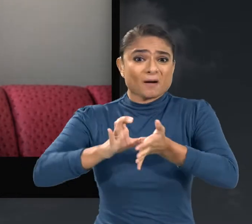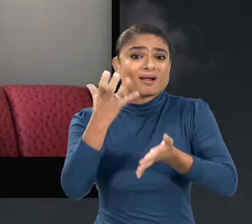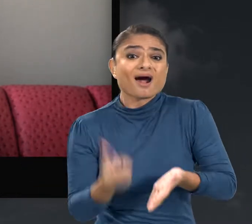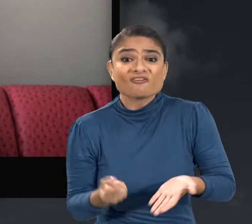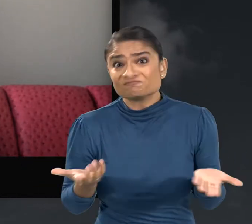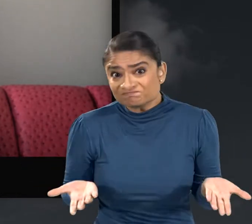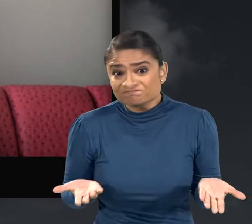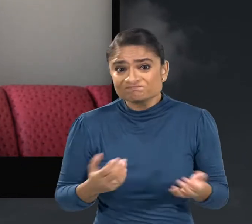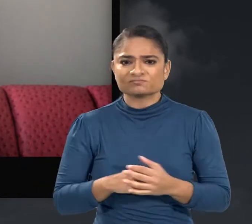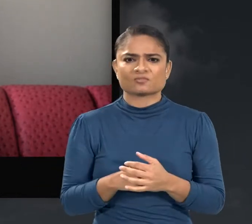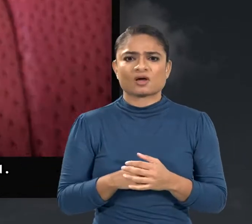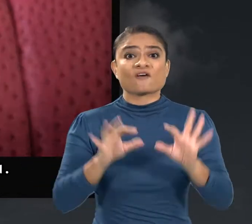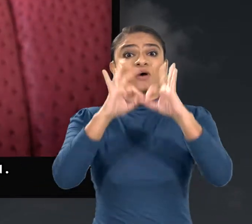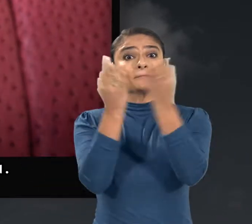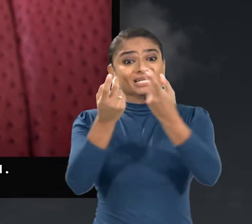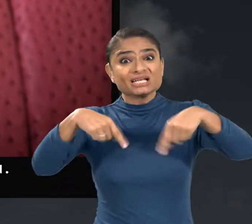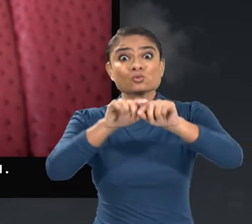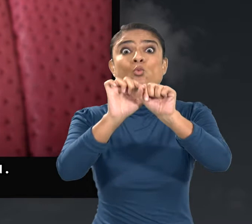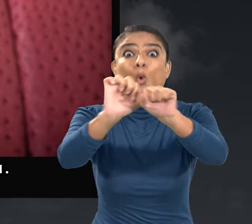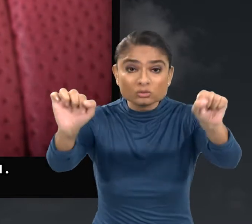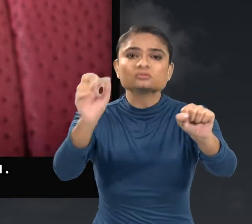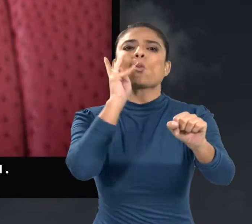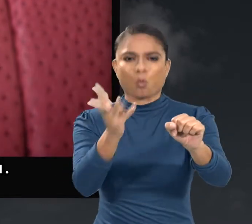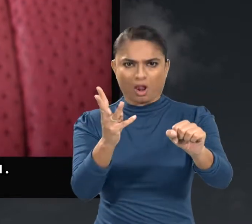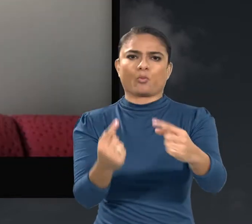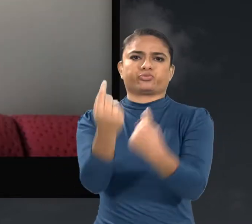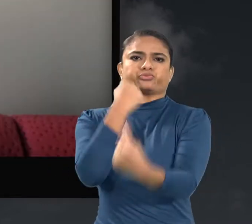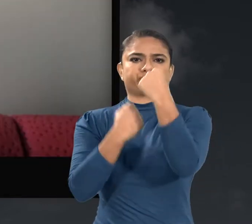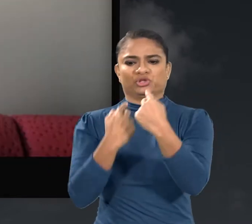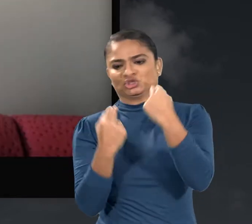a child with a disability. Your own family is going to judge you,